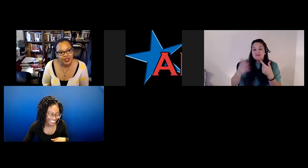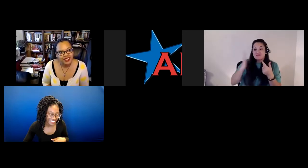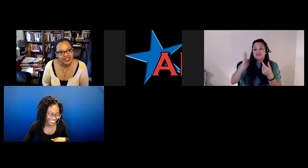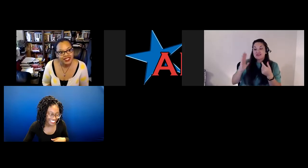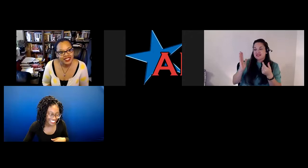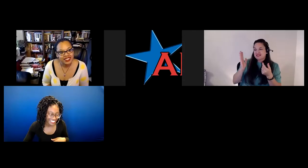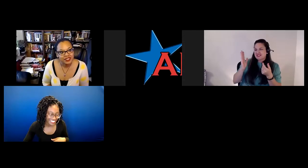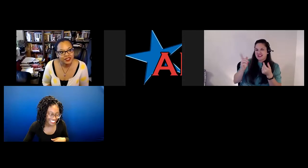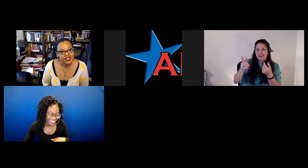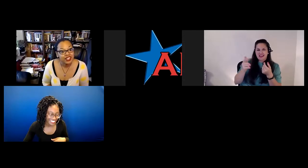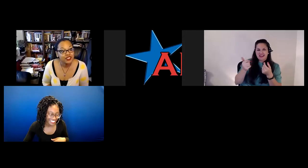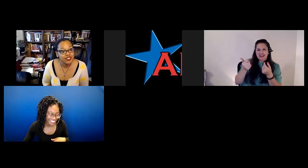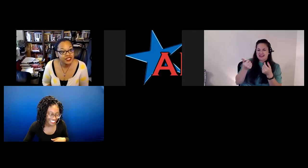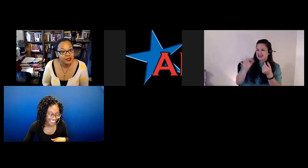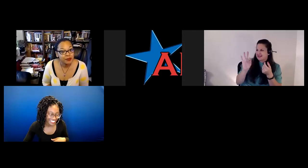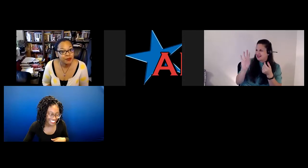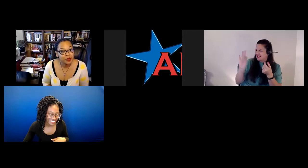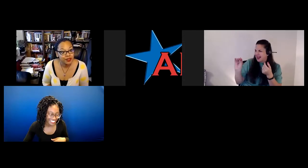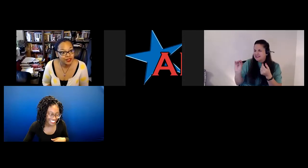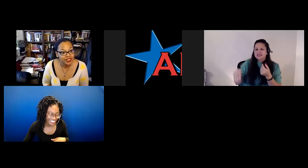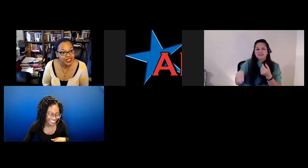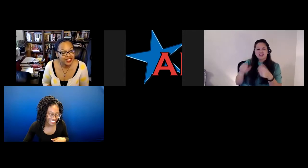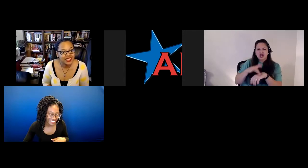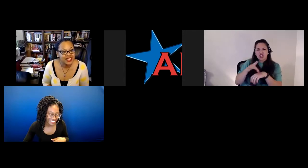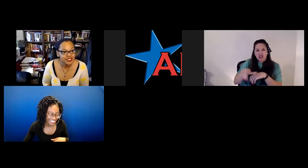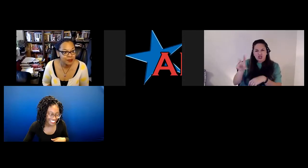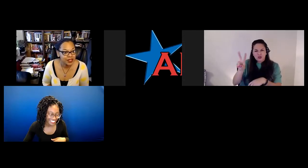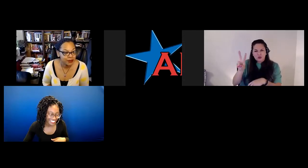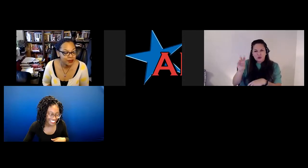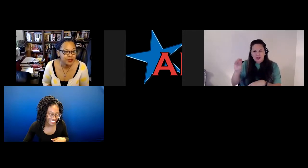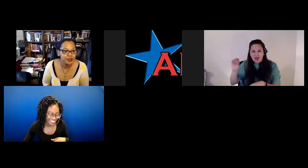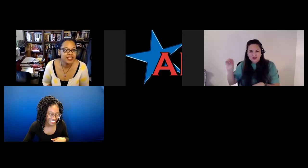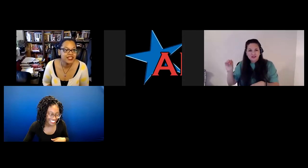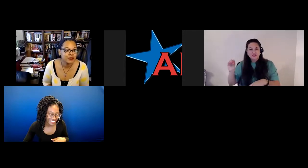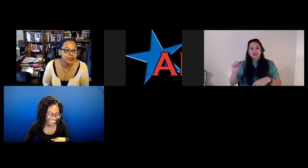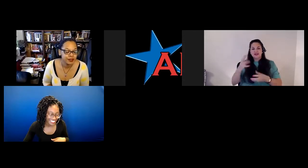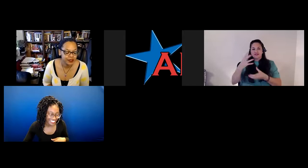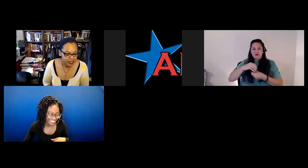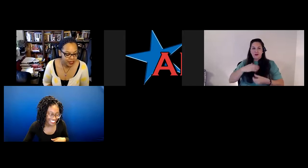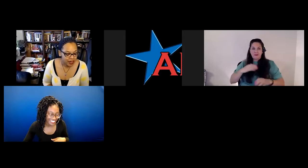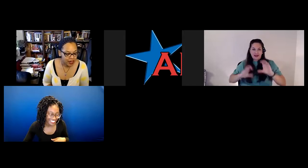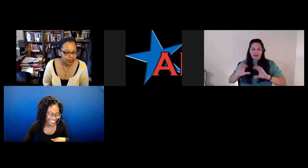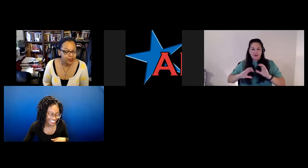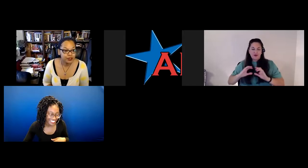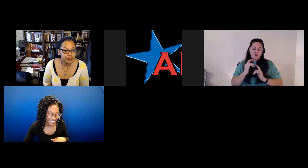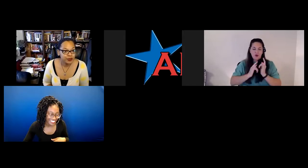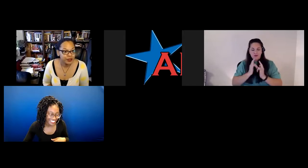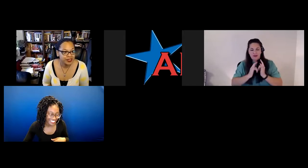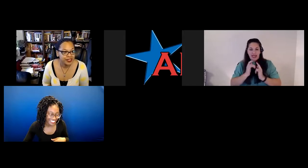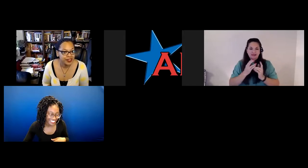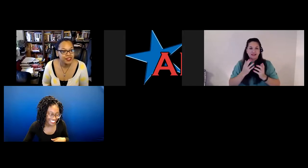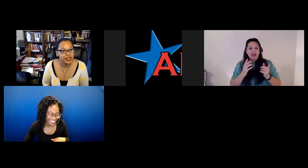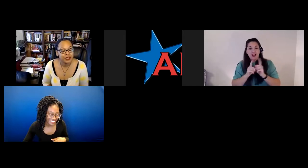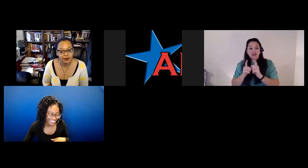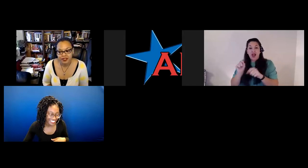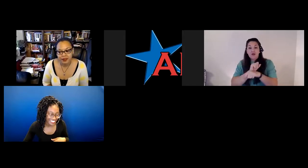early aughts, South Jersey mall culture in the age of My Chemical Romance and Muse, I also worked at